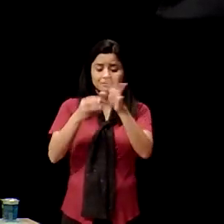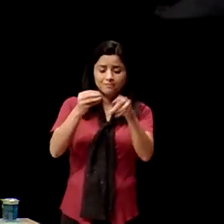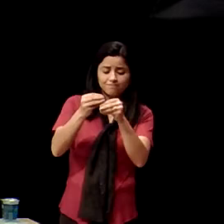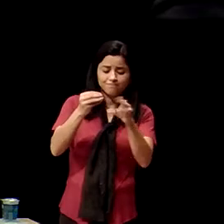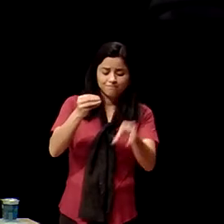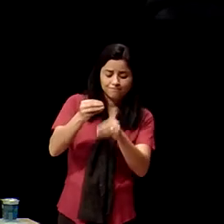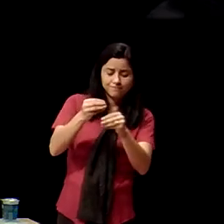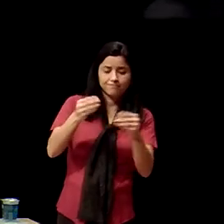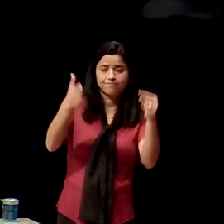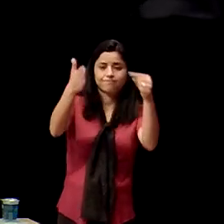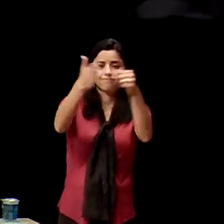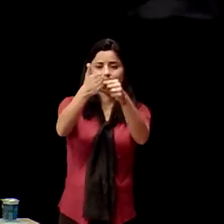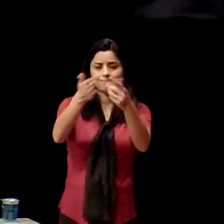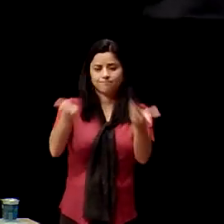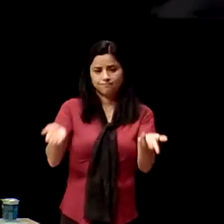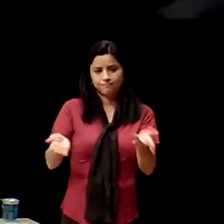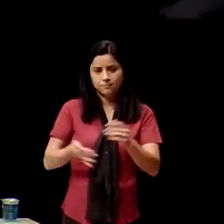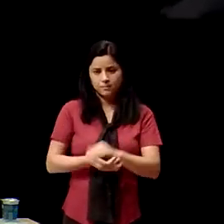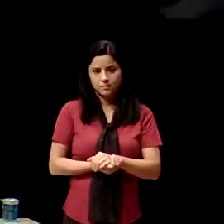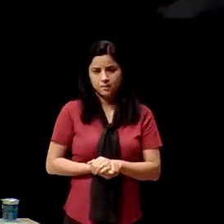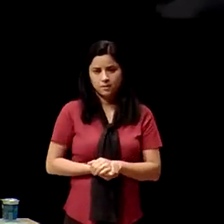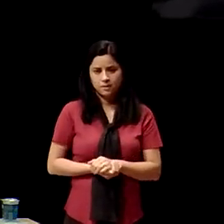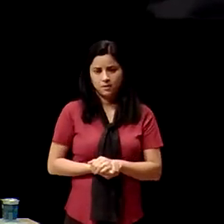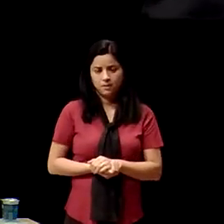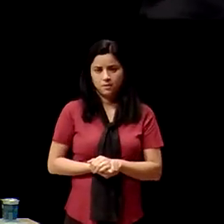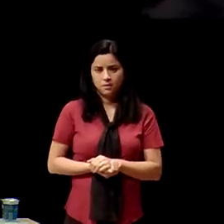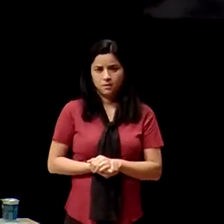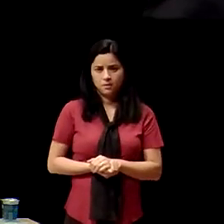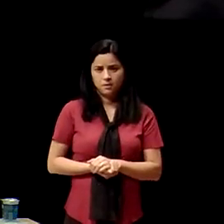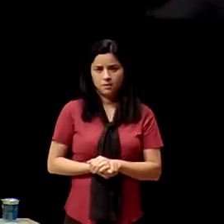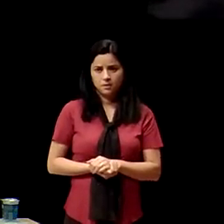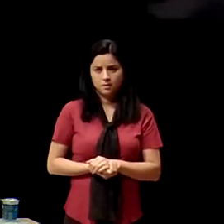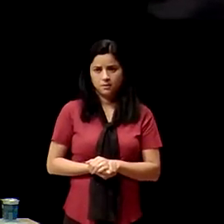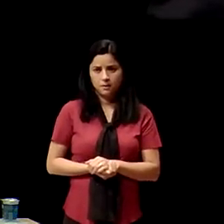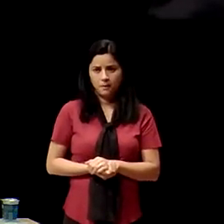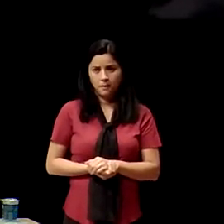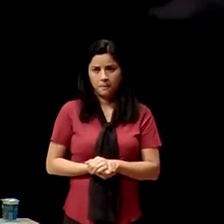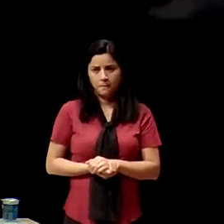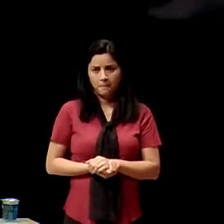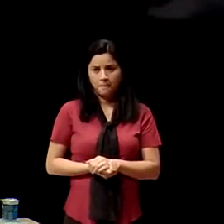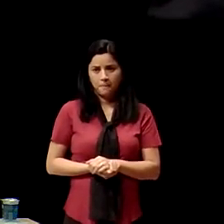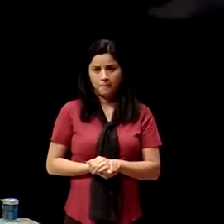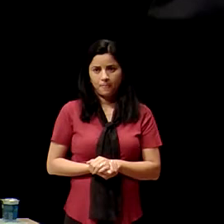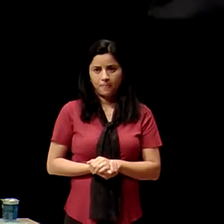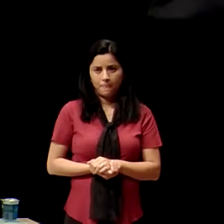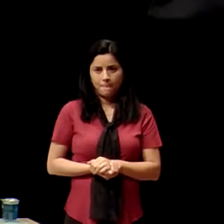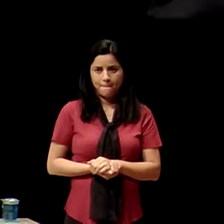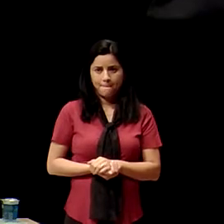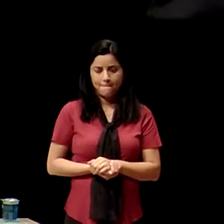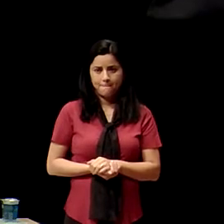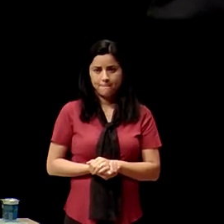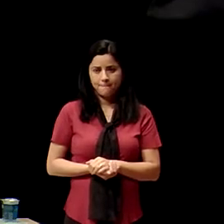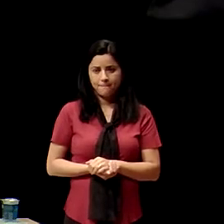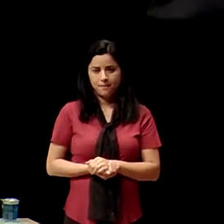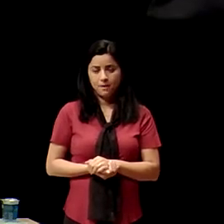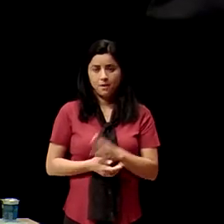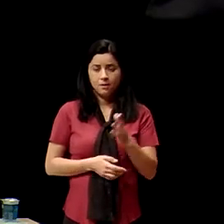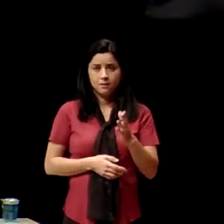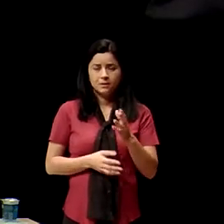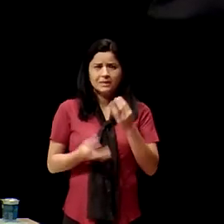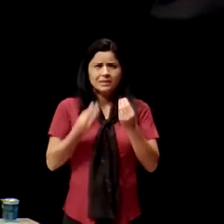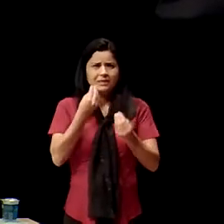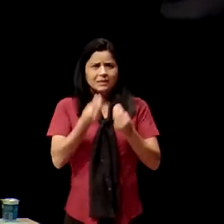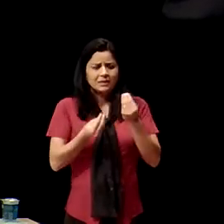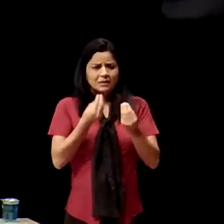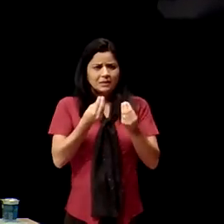missão. The outline of social pedagogy as an intellectual system. Como